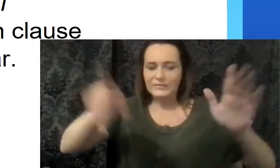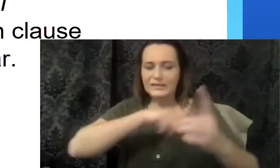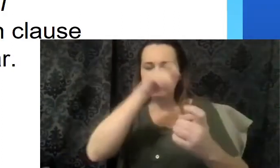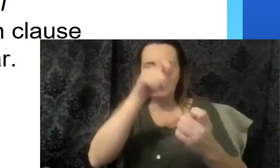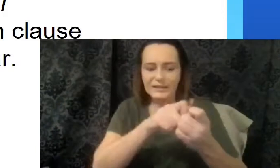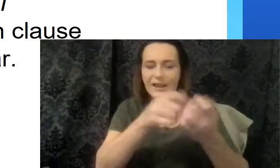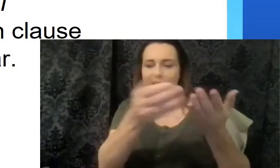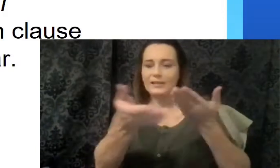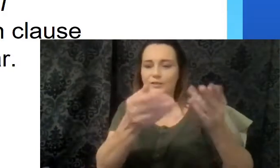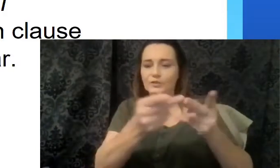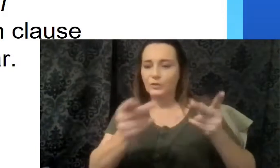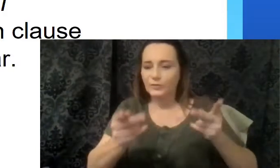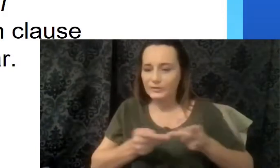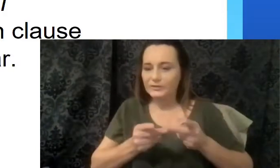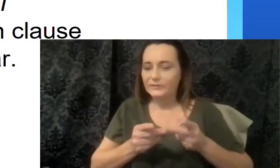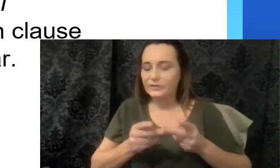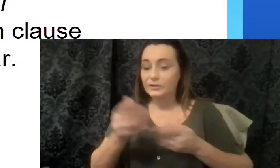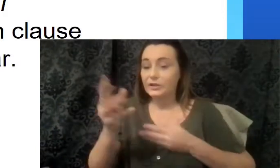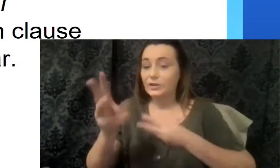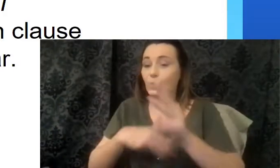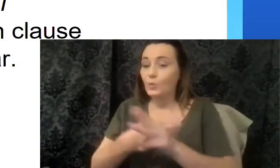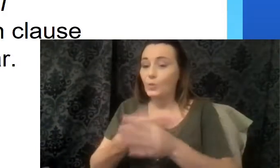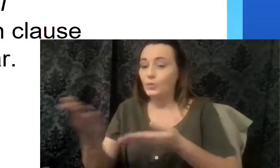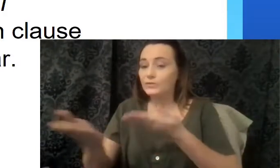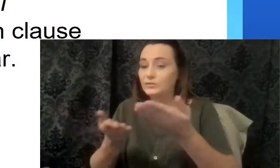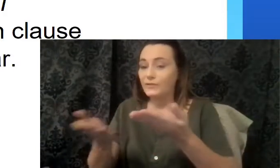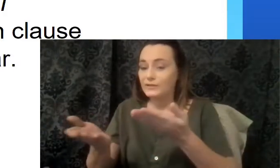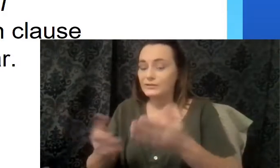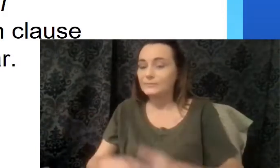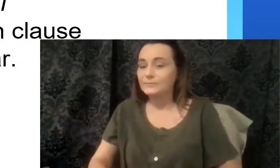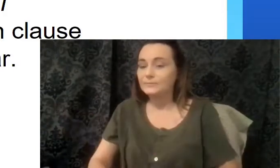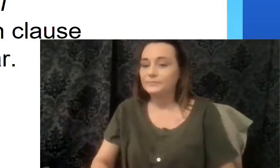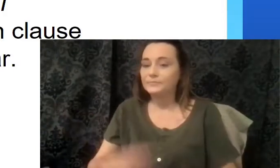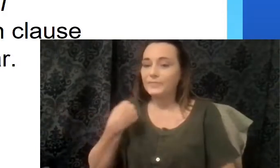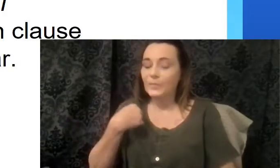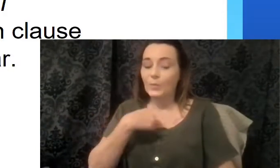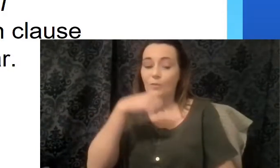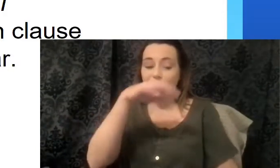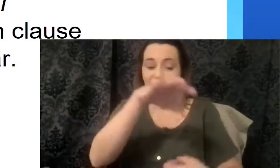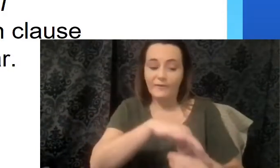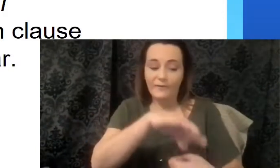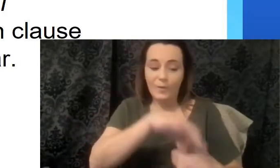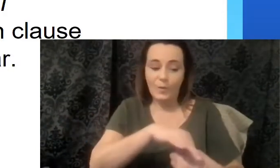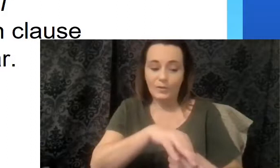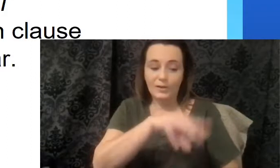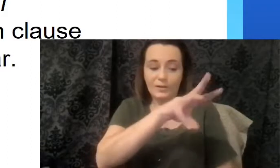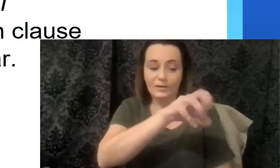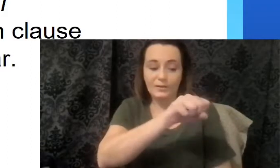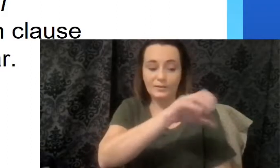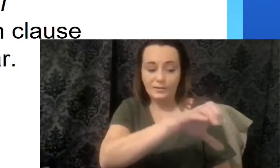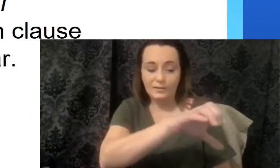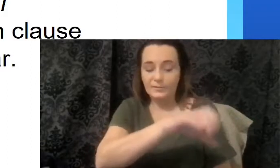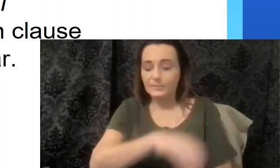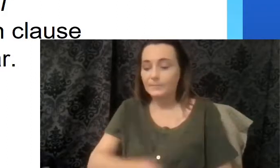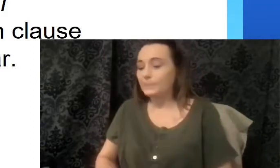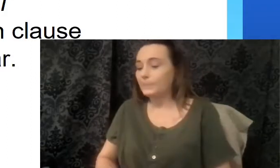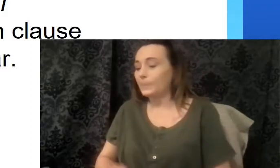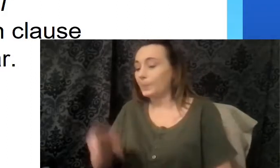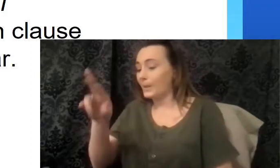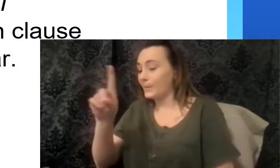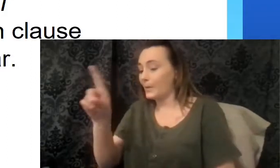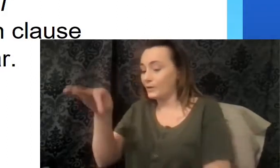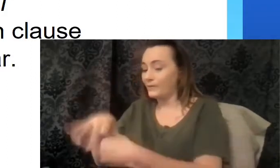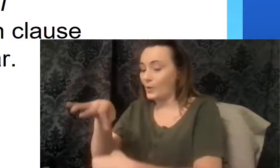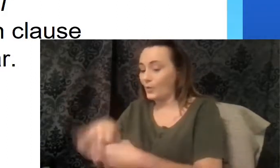positions at the World Service level. So we're voted in at the World Service Conference by the delegates present, and it's a